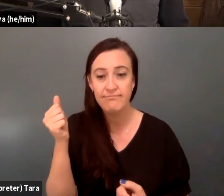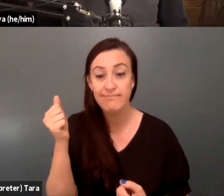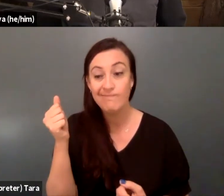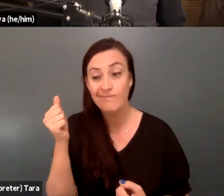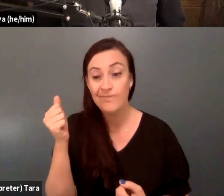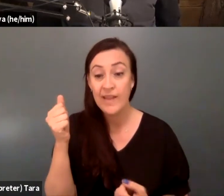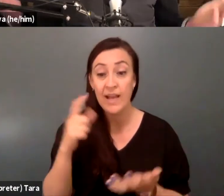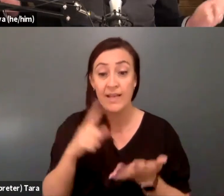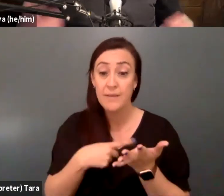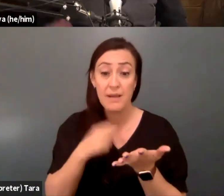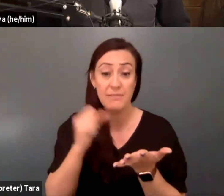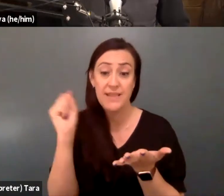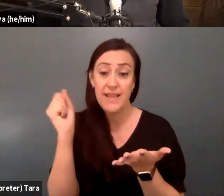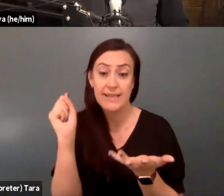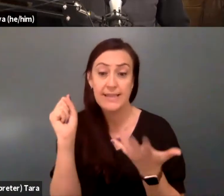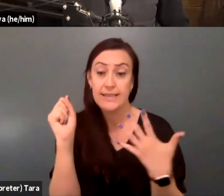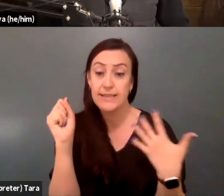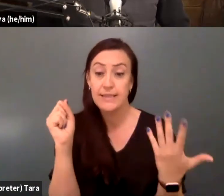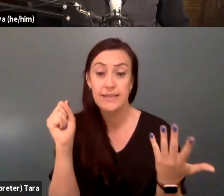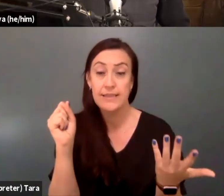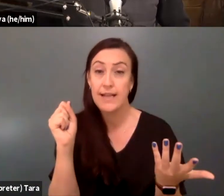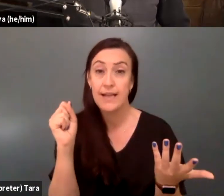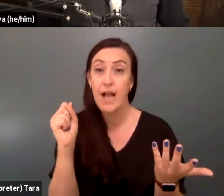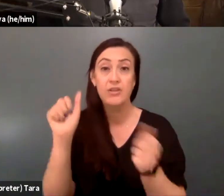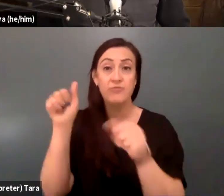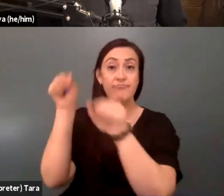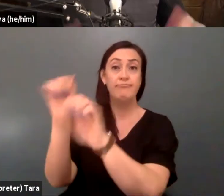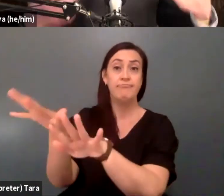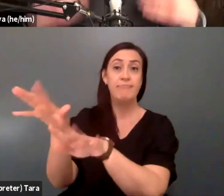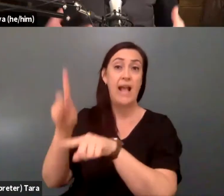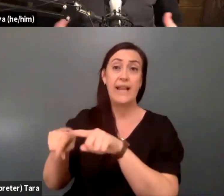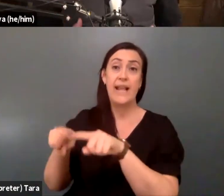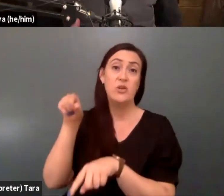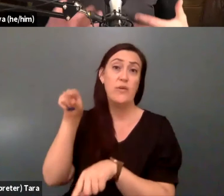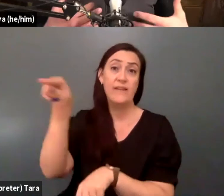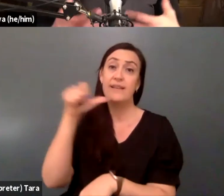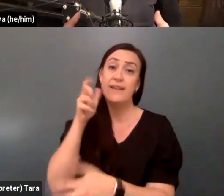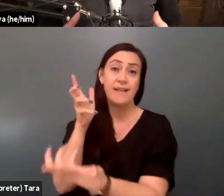sometimes, yeah, it's like, I can't do this. This does